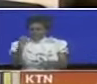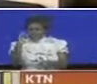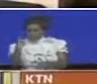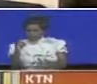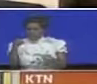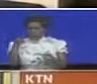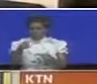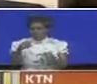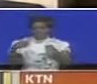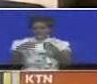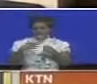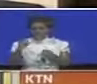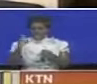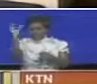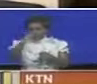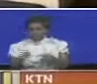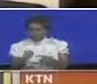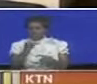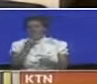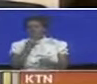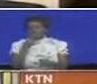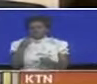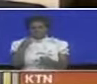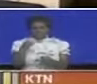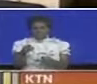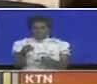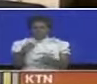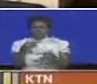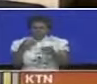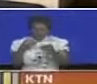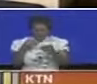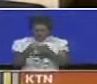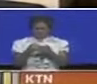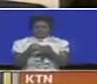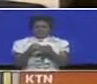50.8% for boys, which is the closest